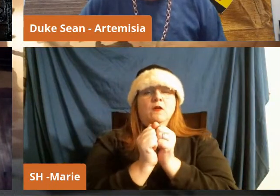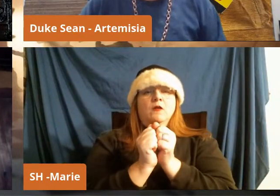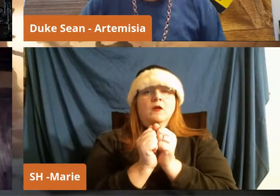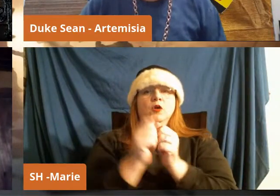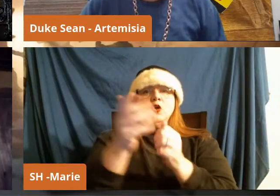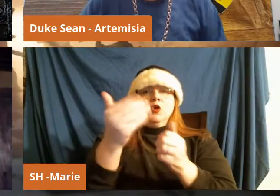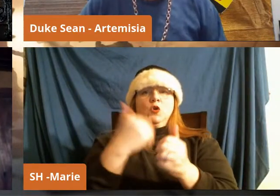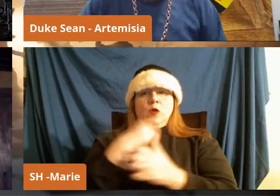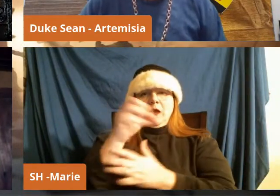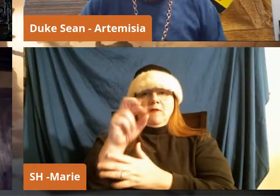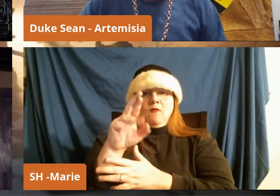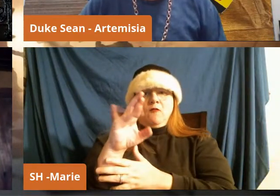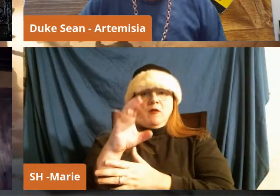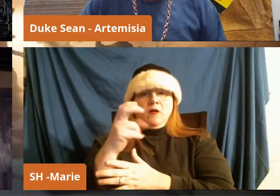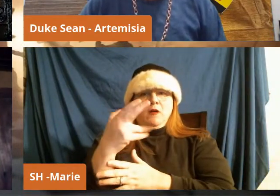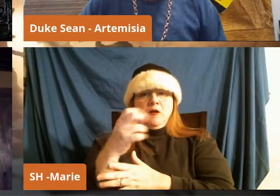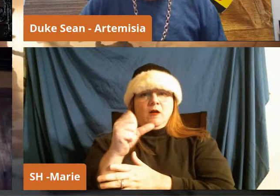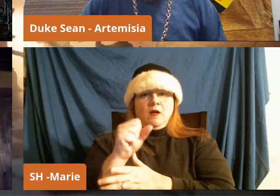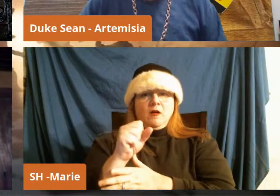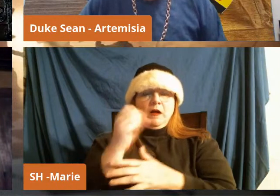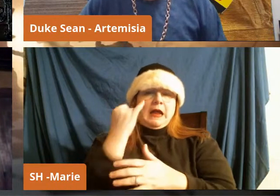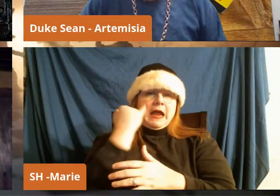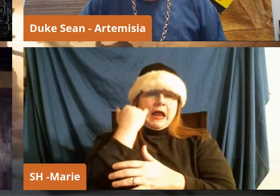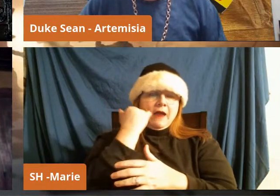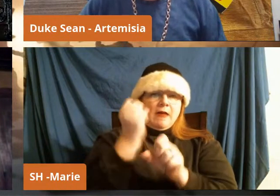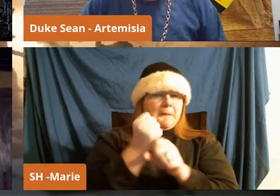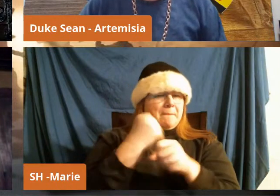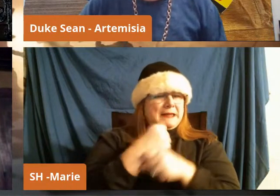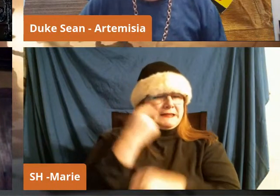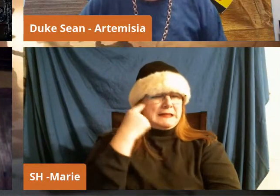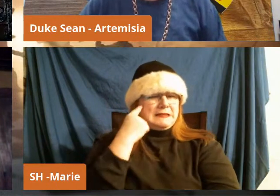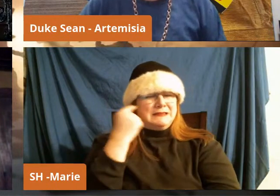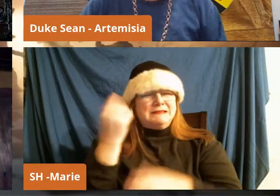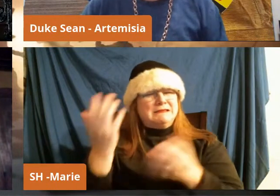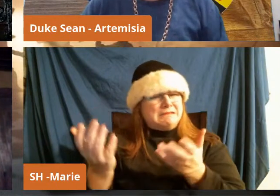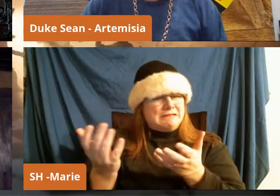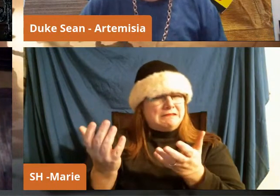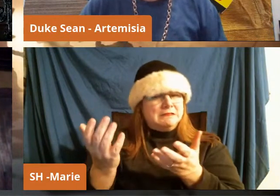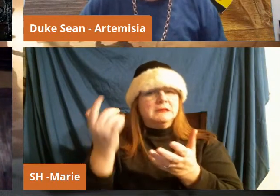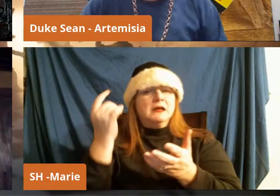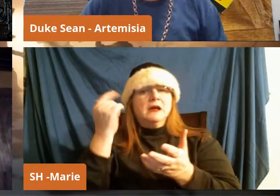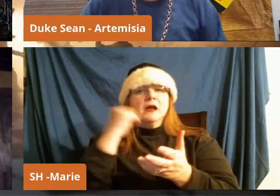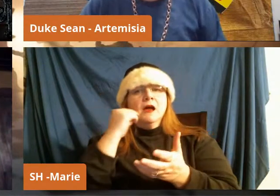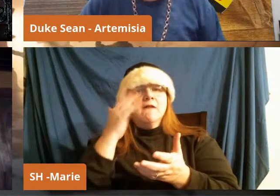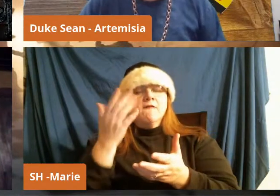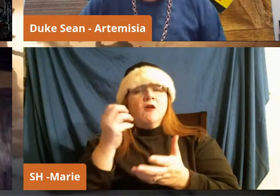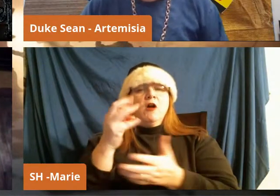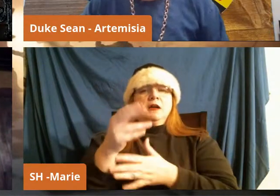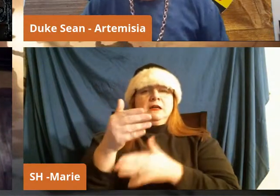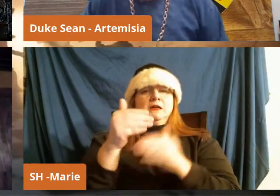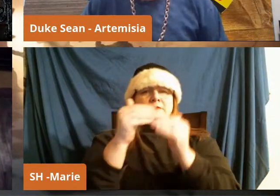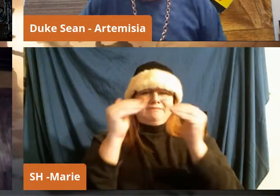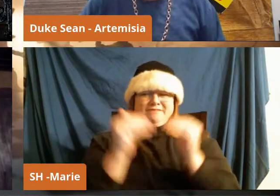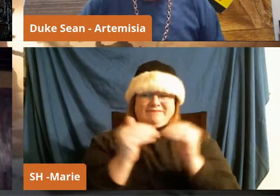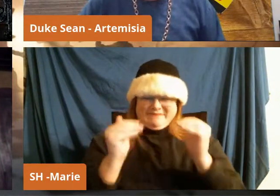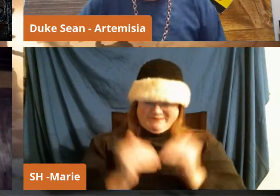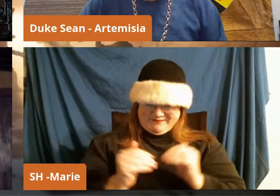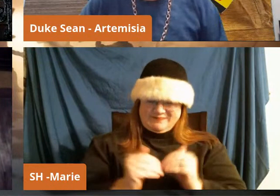have franchise. Right. If that makes sense. So as far as subcategories go,